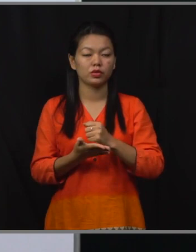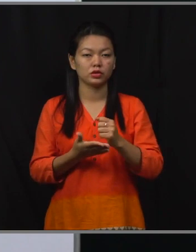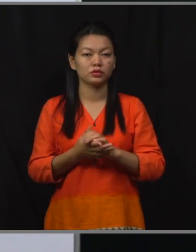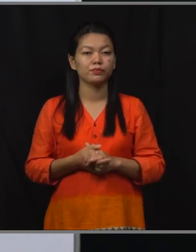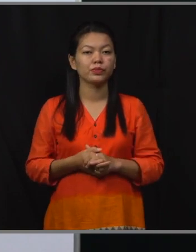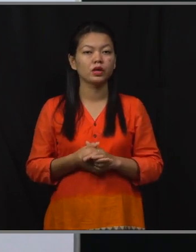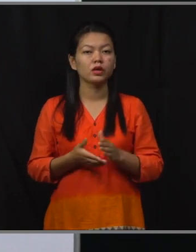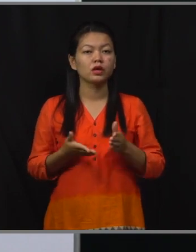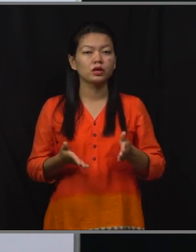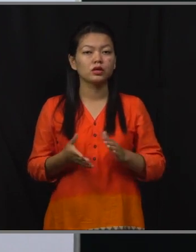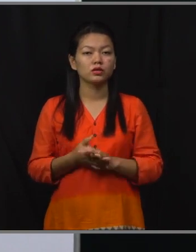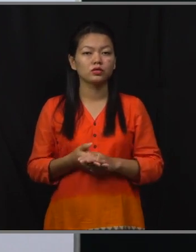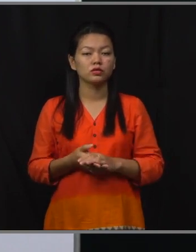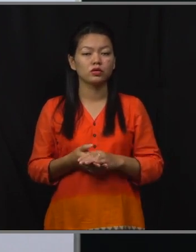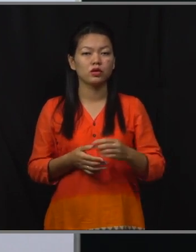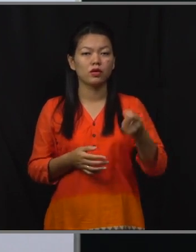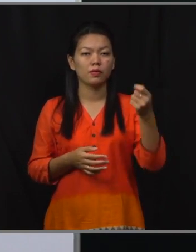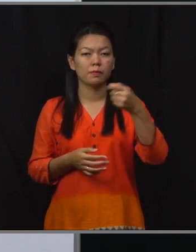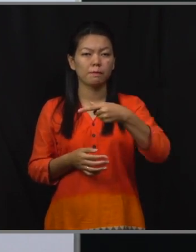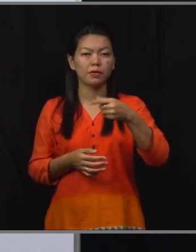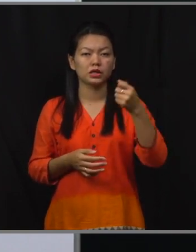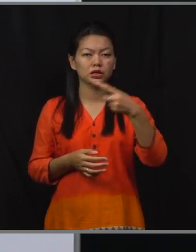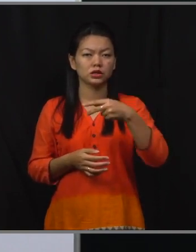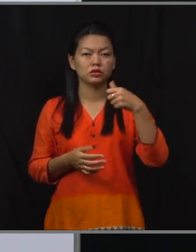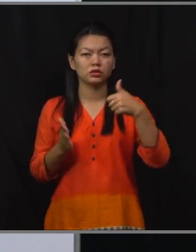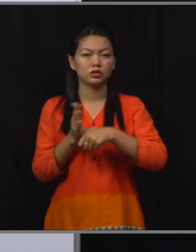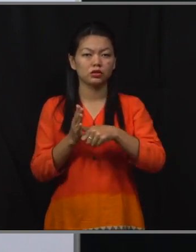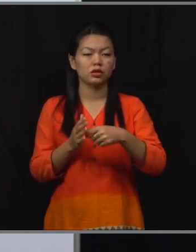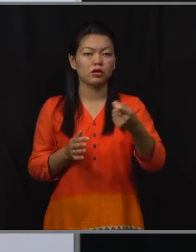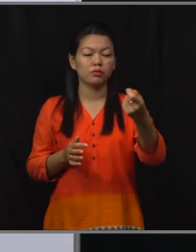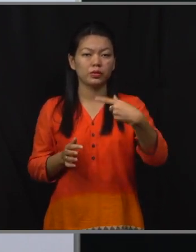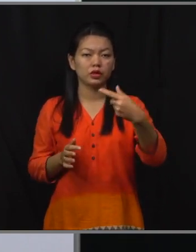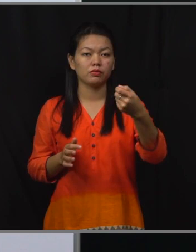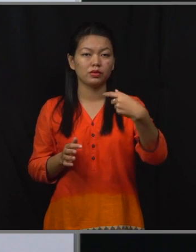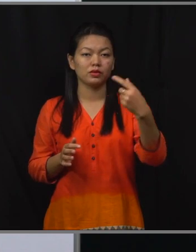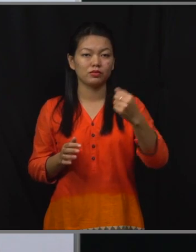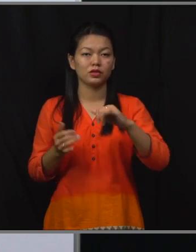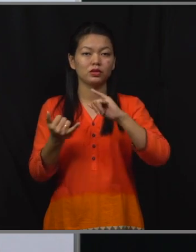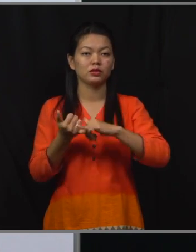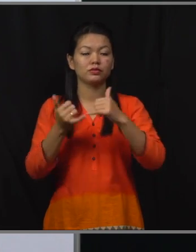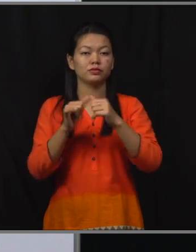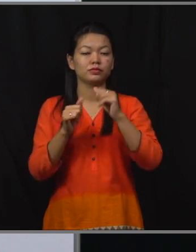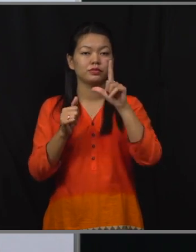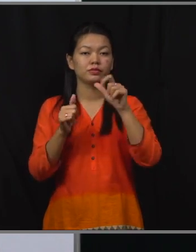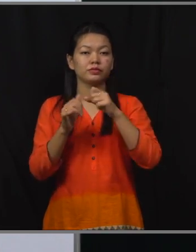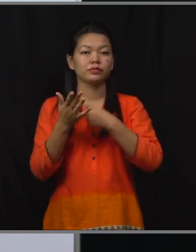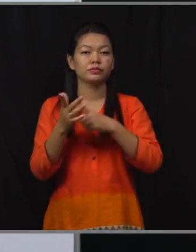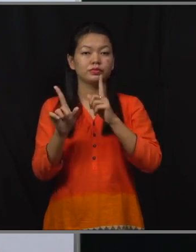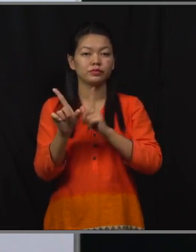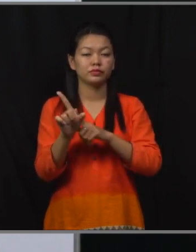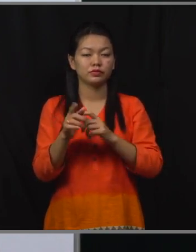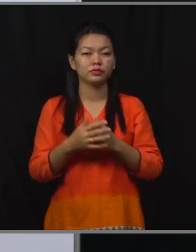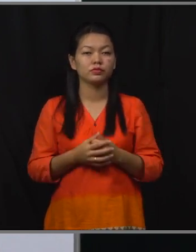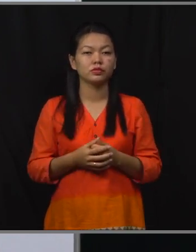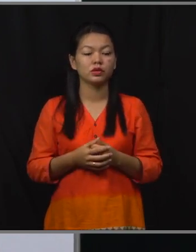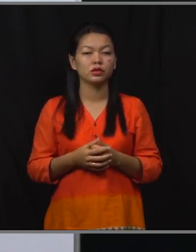is salary, that is including rupees 2,000 for 2011. So these